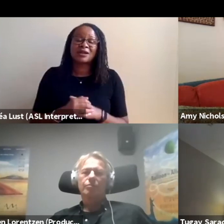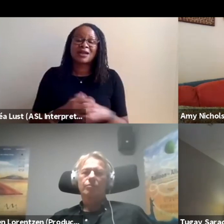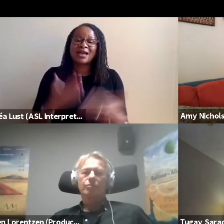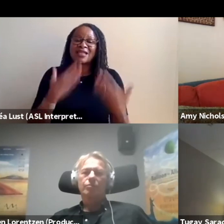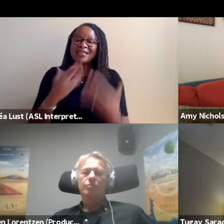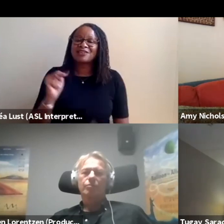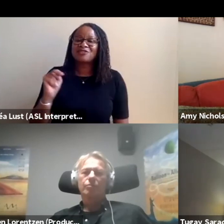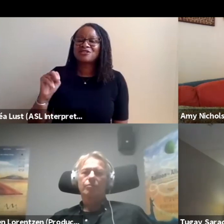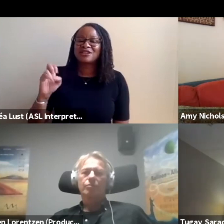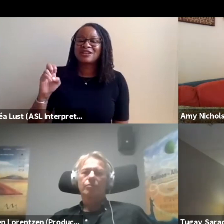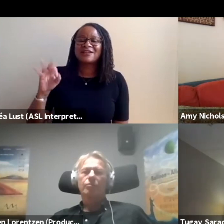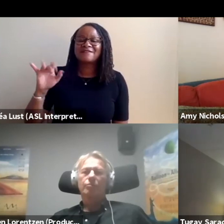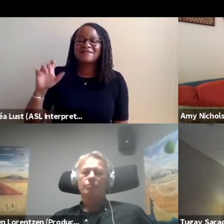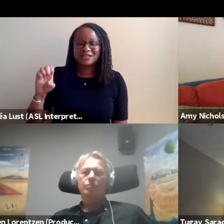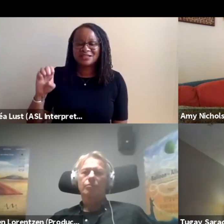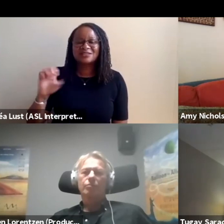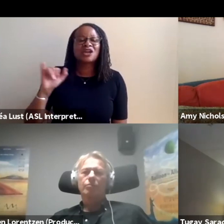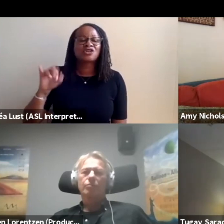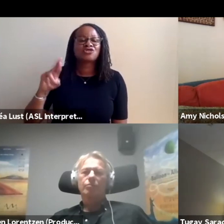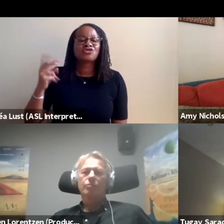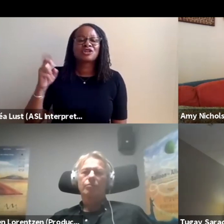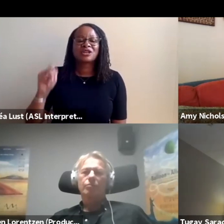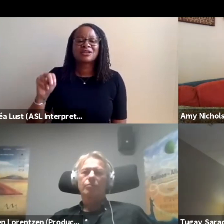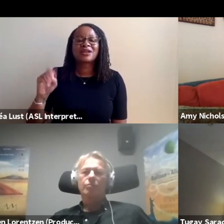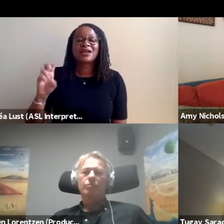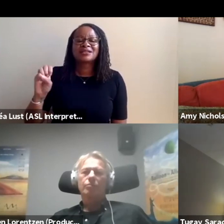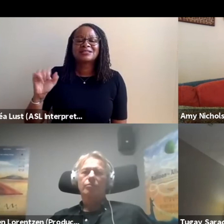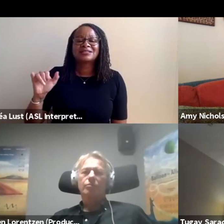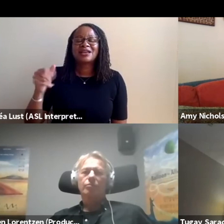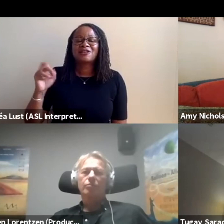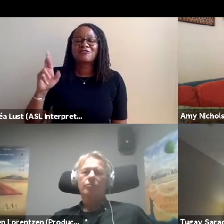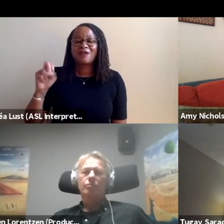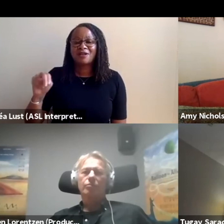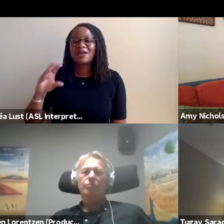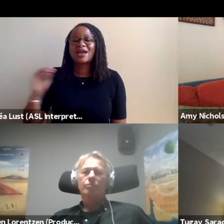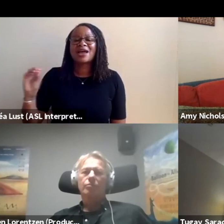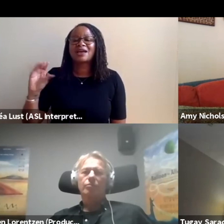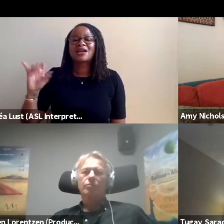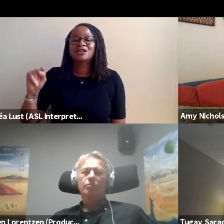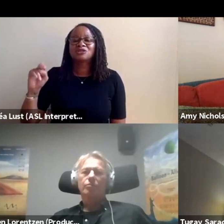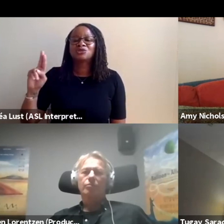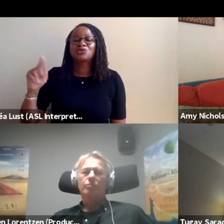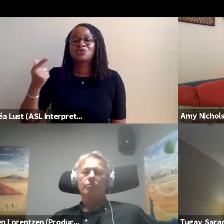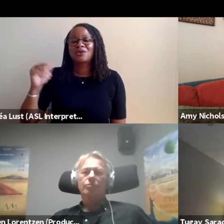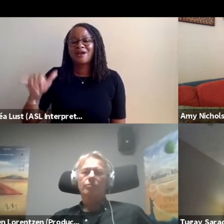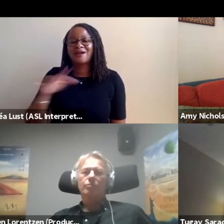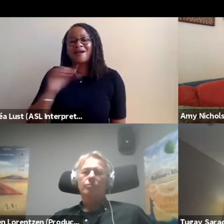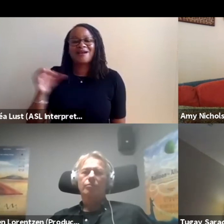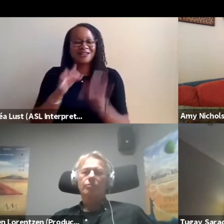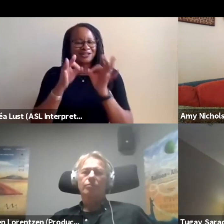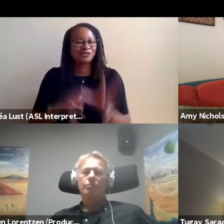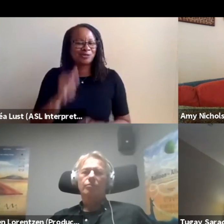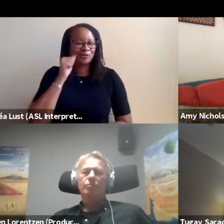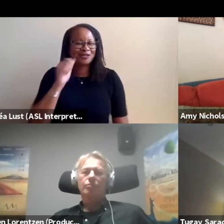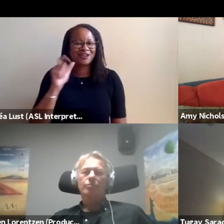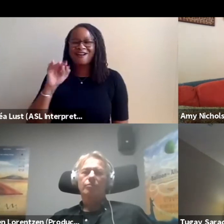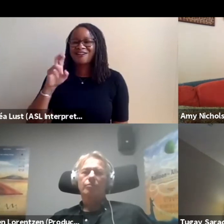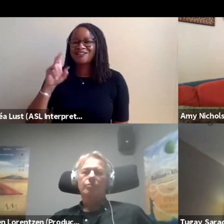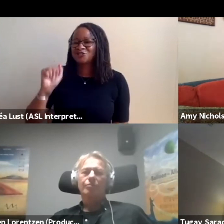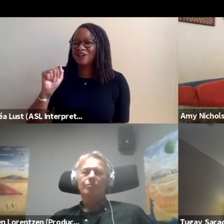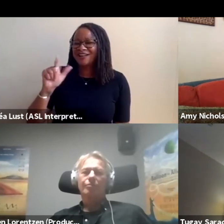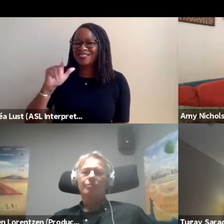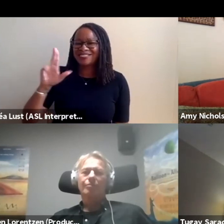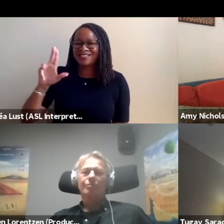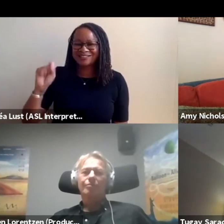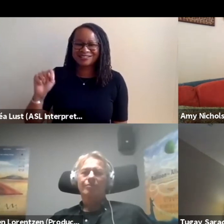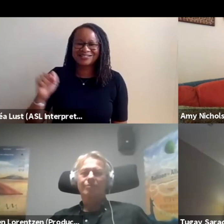Nefise. Thank you, Jørgen. Thank you, Tugay. Thank you, Seyran. Thank you to our wonderful interpreter, Andre Lust, always here, always